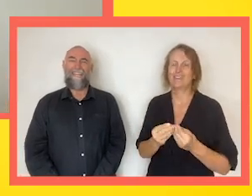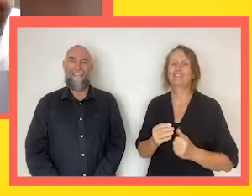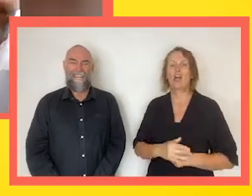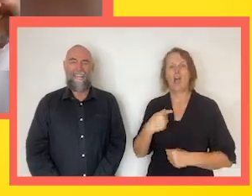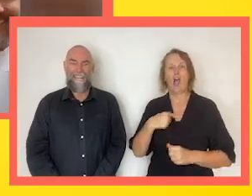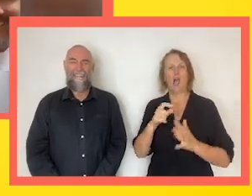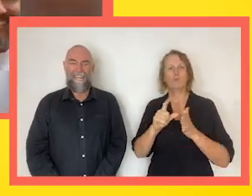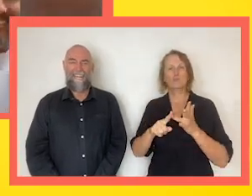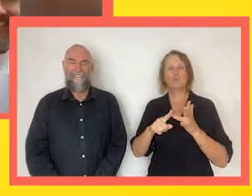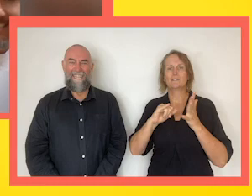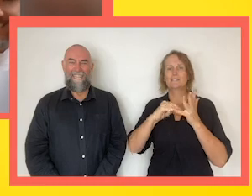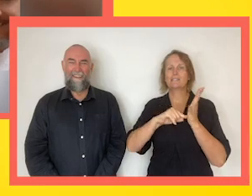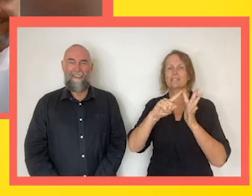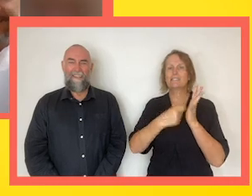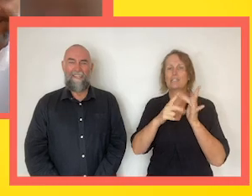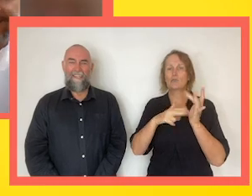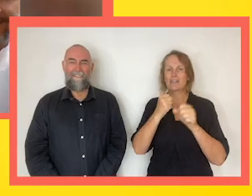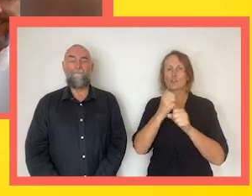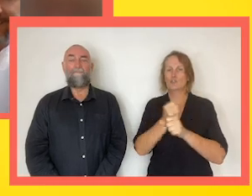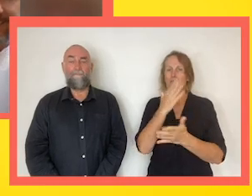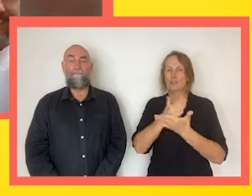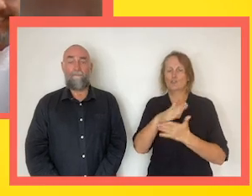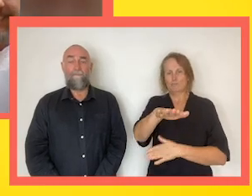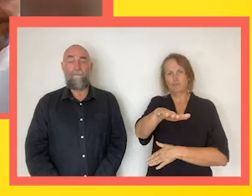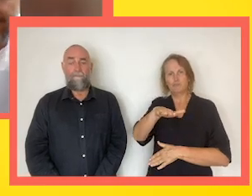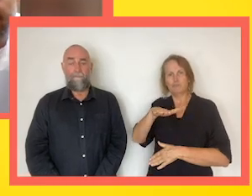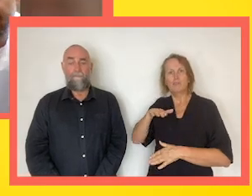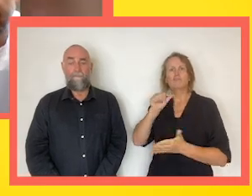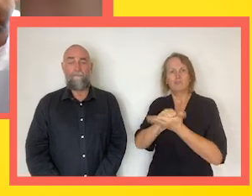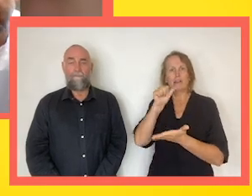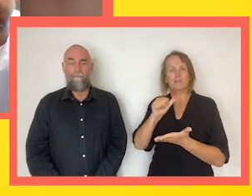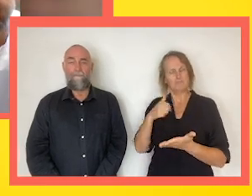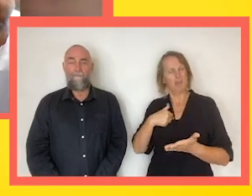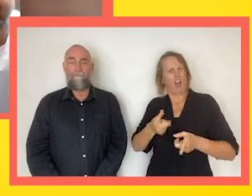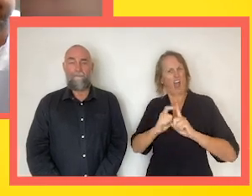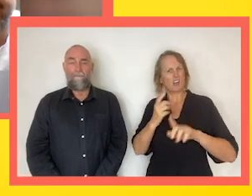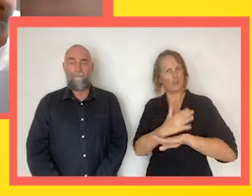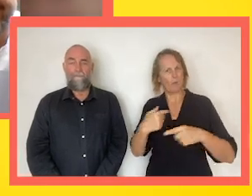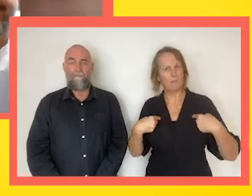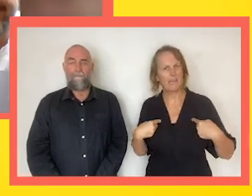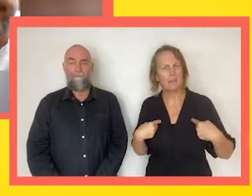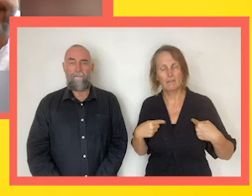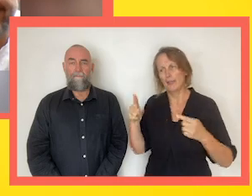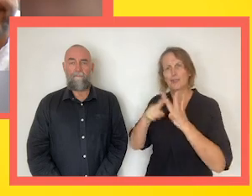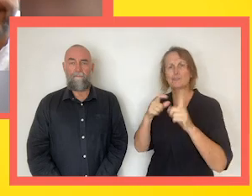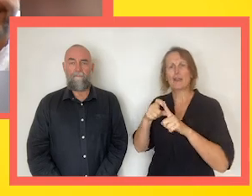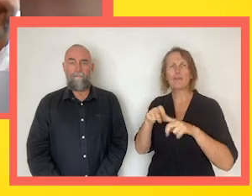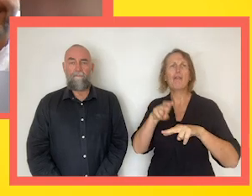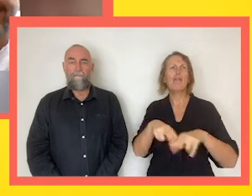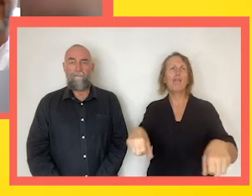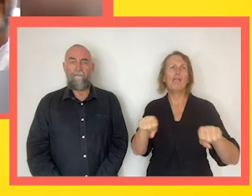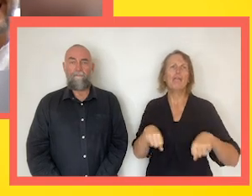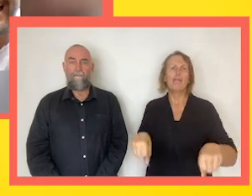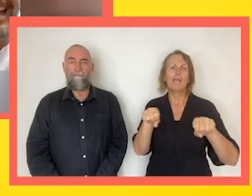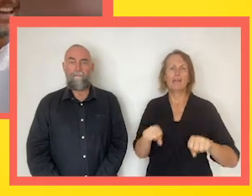yeah, I do most of the steering and, you know, make all the calls and whatnot. So I have a pretty tough job in the back. Actually, there's a lot going on where Jed just rows and I